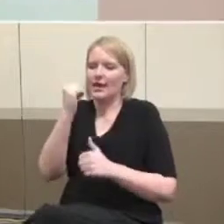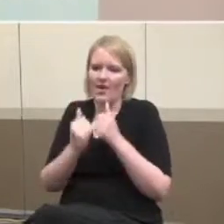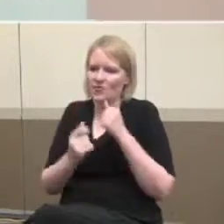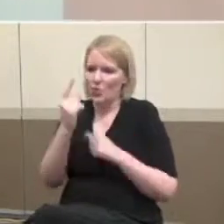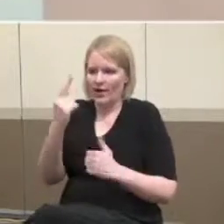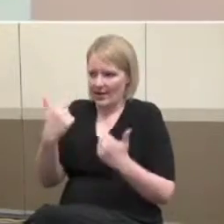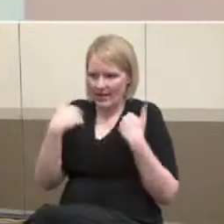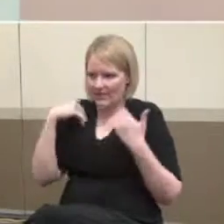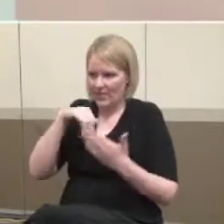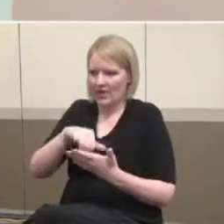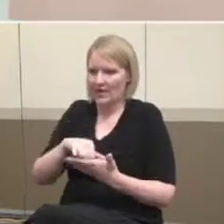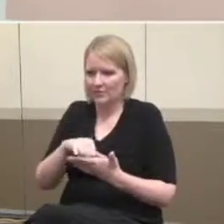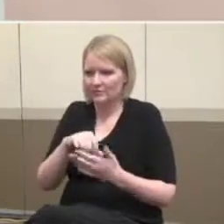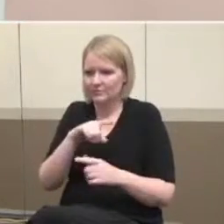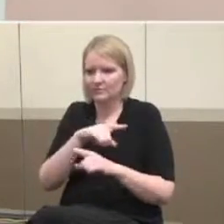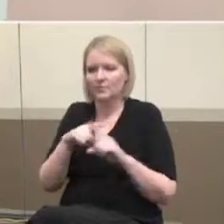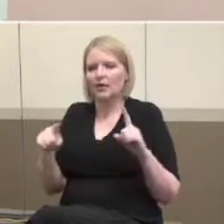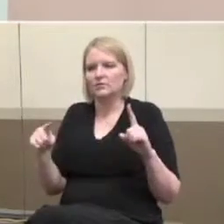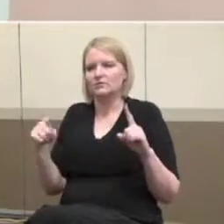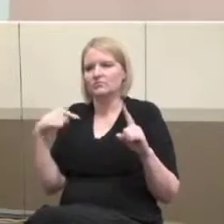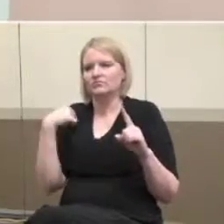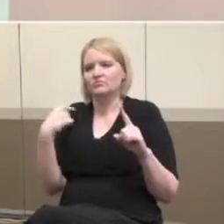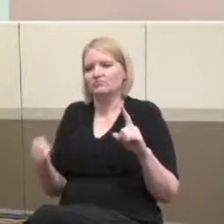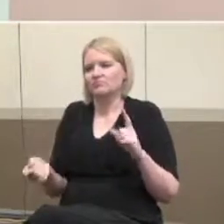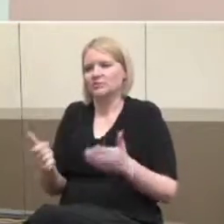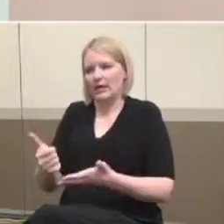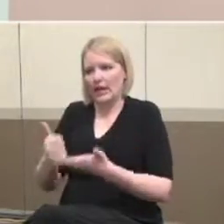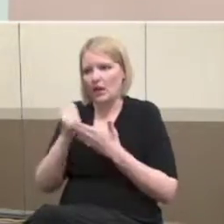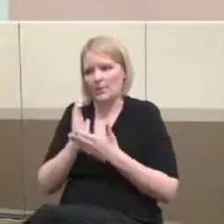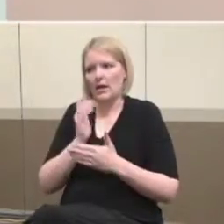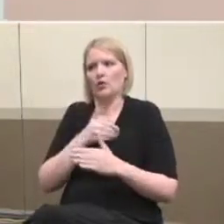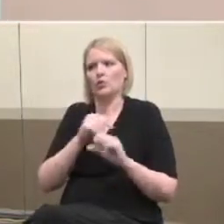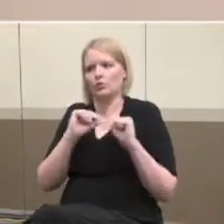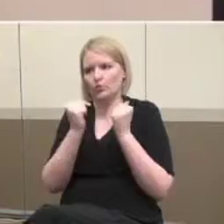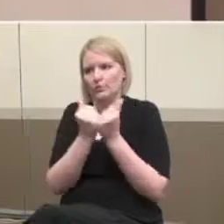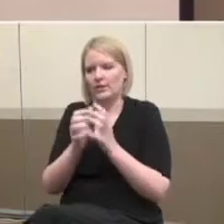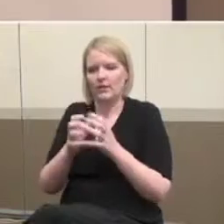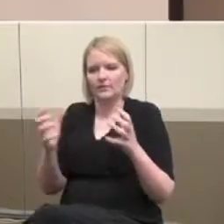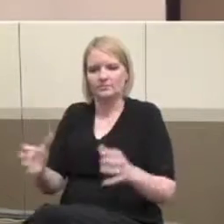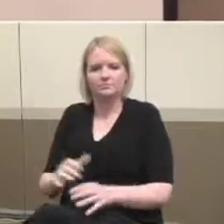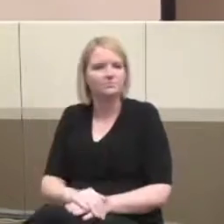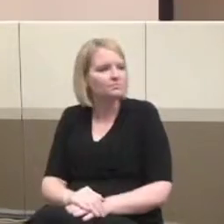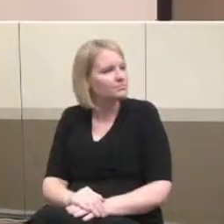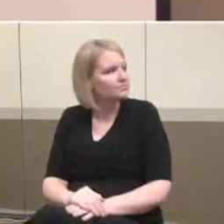position to be able to do that. But I think it's been very helpful to our group's success.